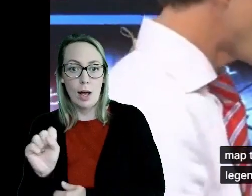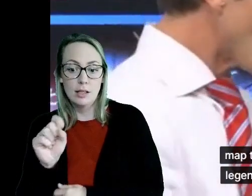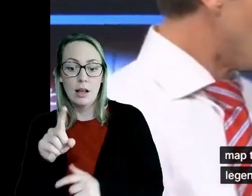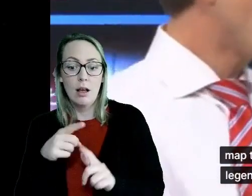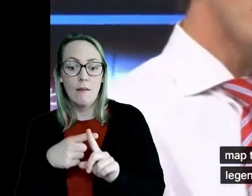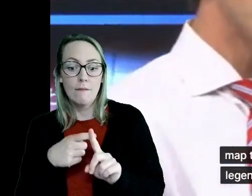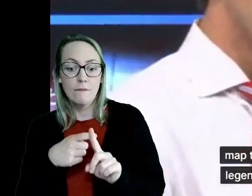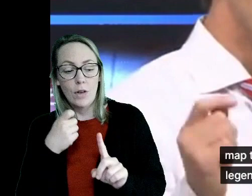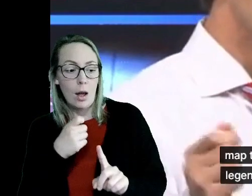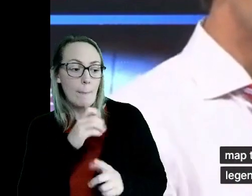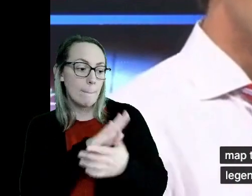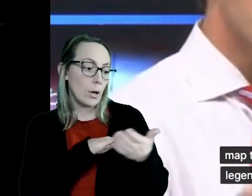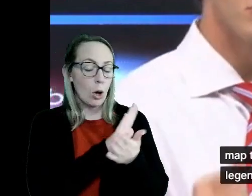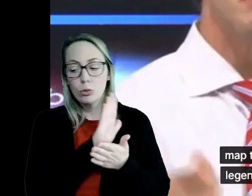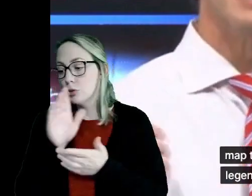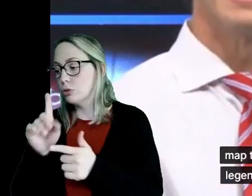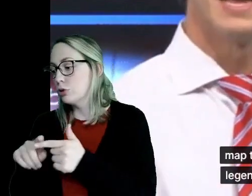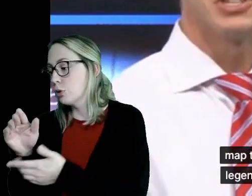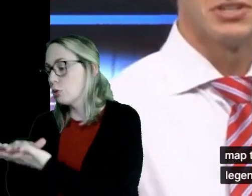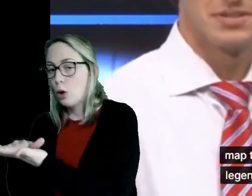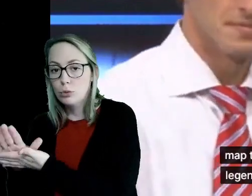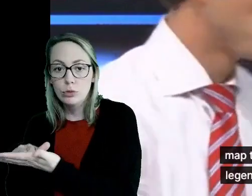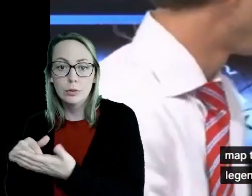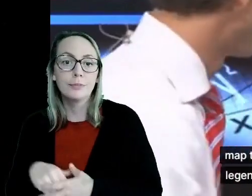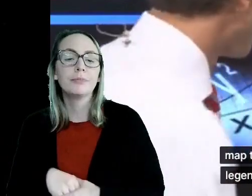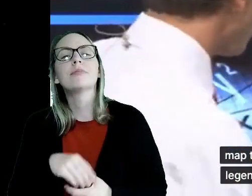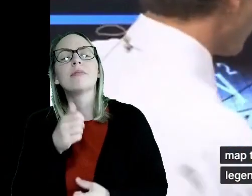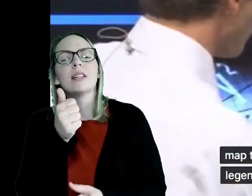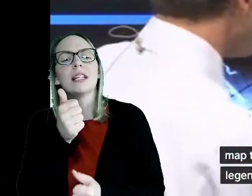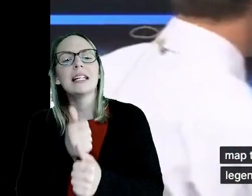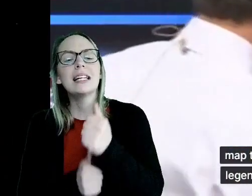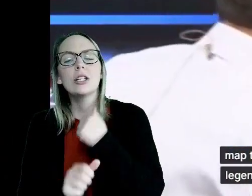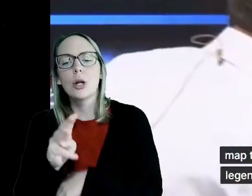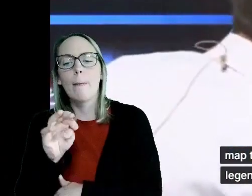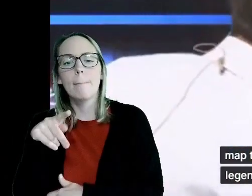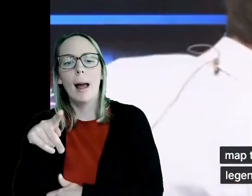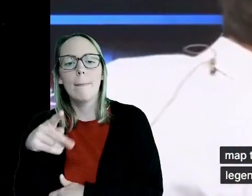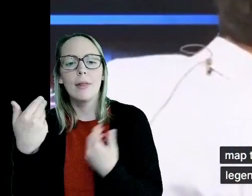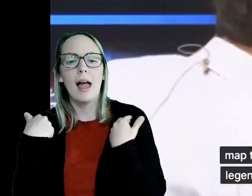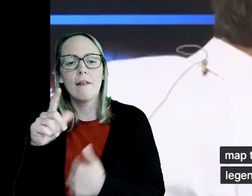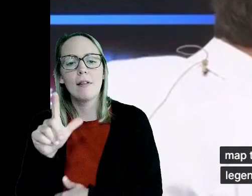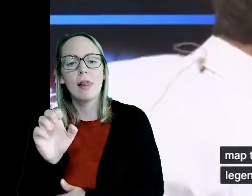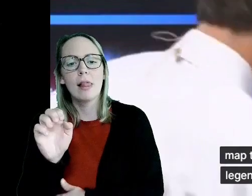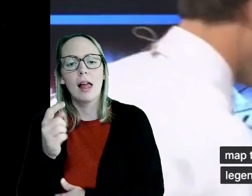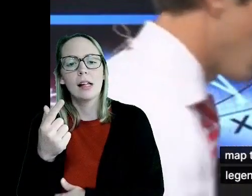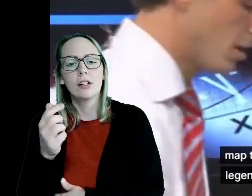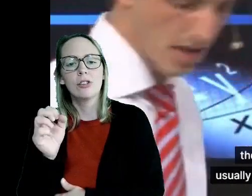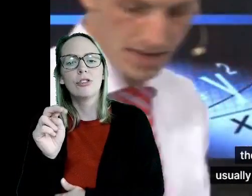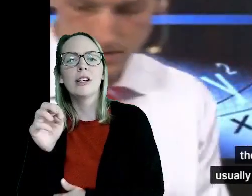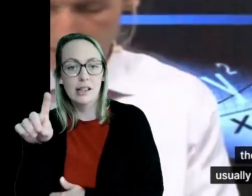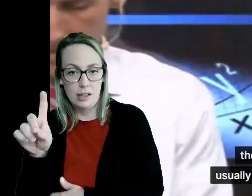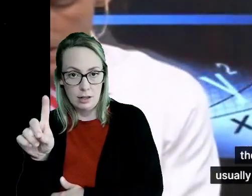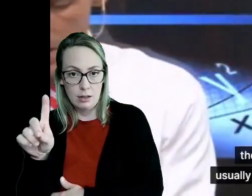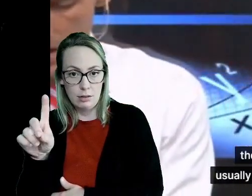single map that you see, there's going to be a legend. And it will say something along